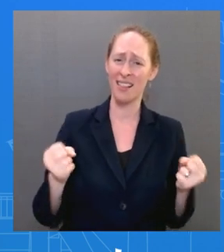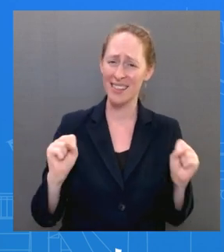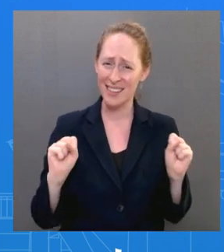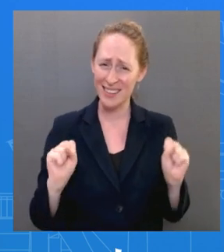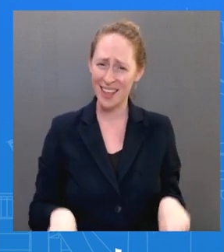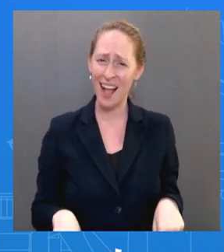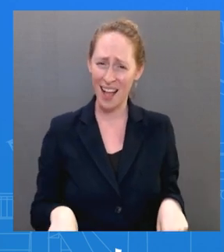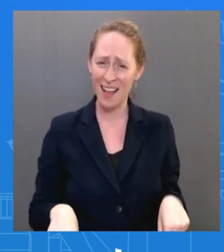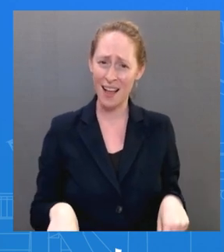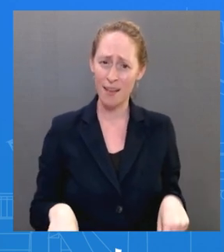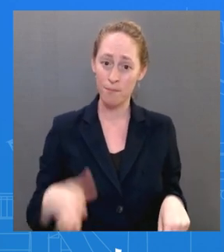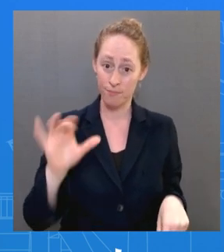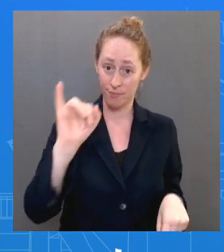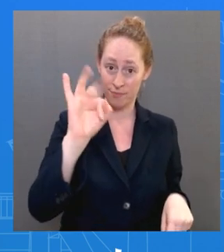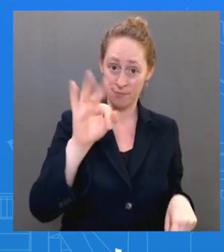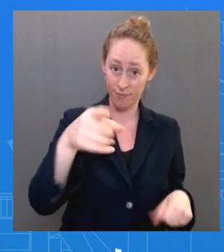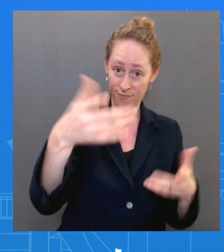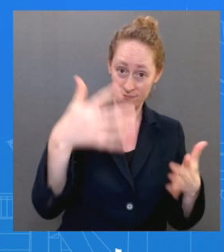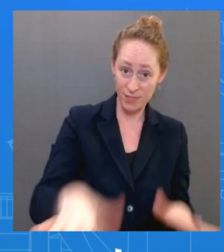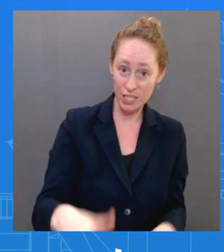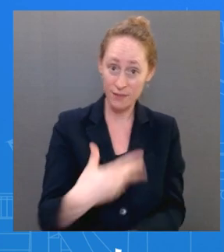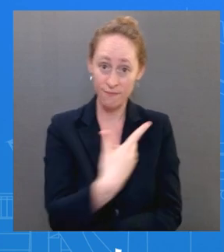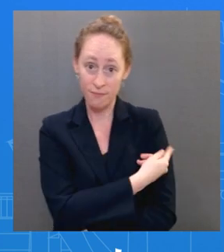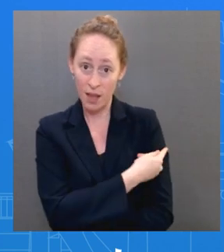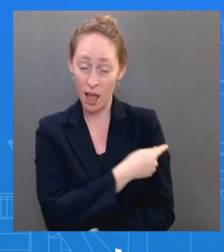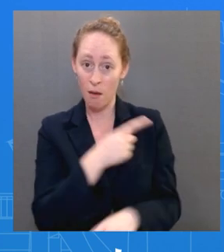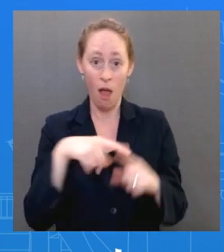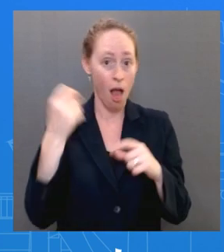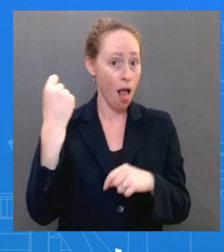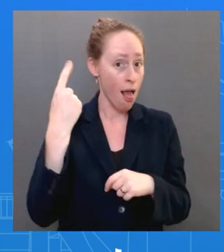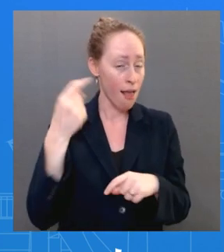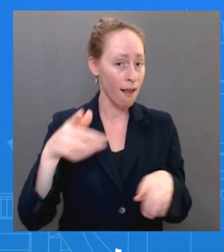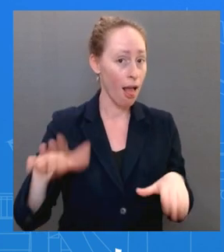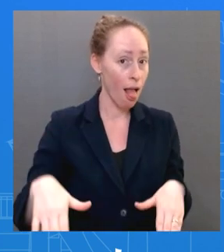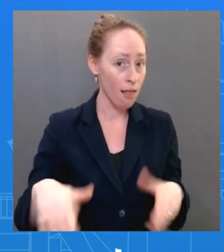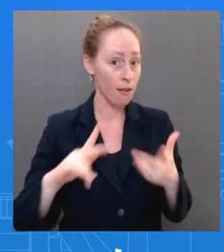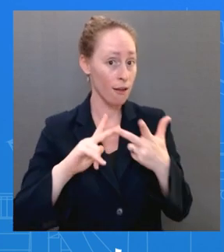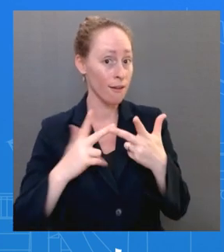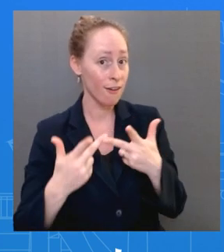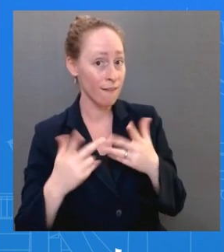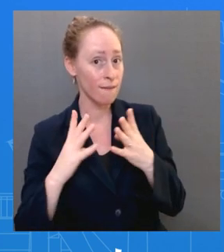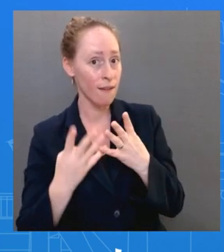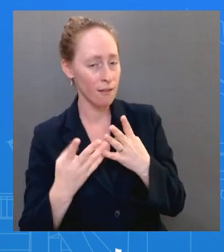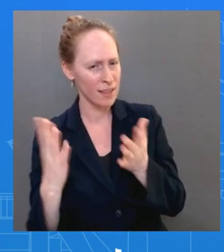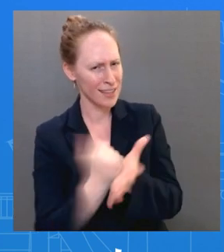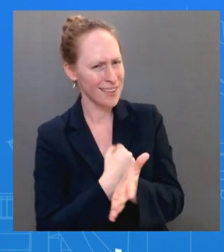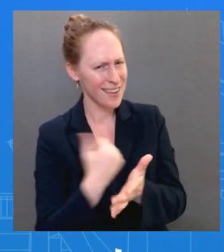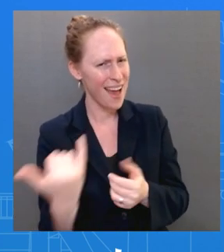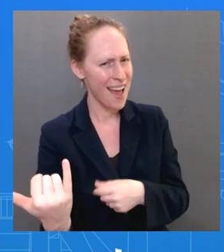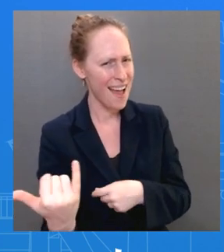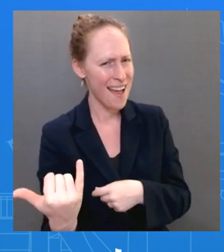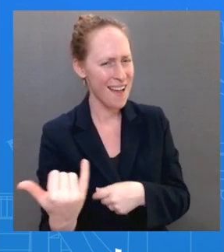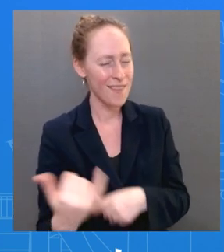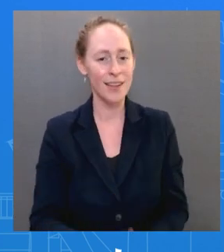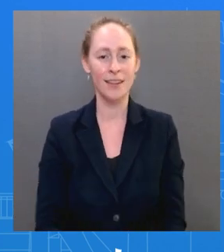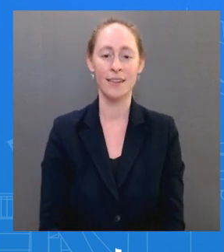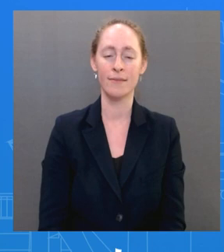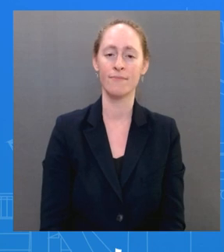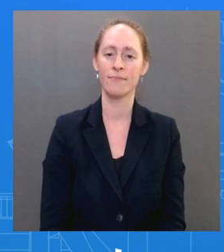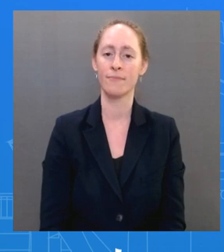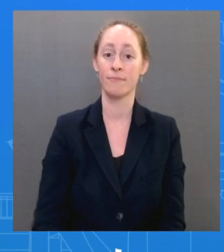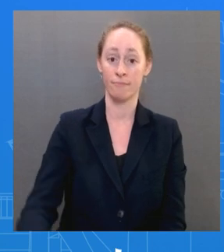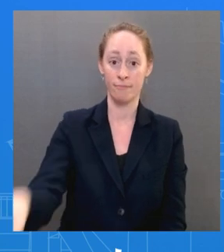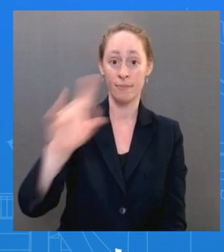get a booster. If you're over 50 and haven't gotten a vaccine shot in the year 2022, this is a really good time to go and get a